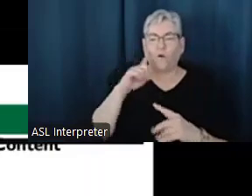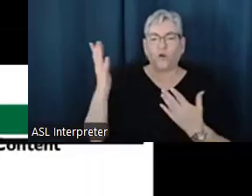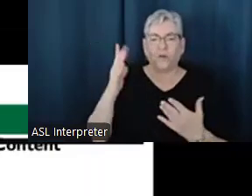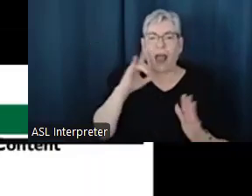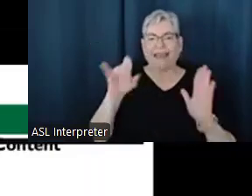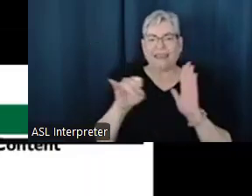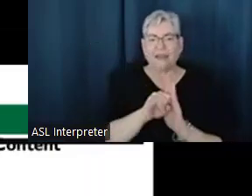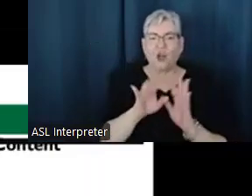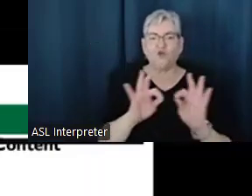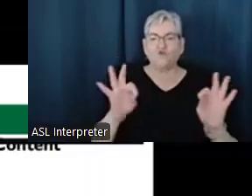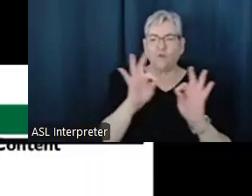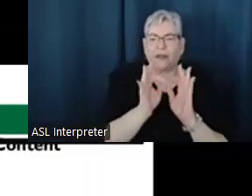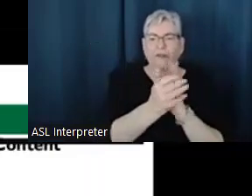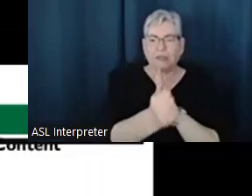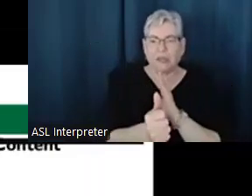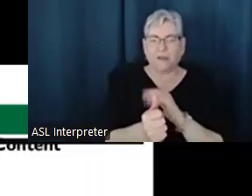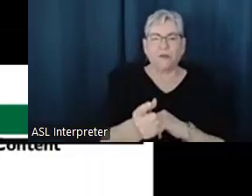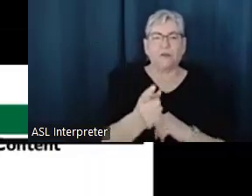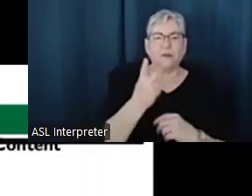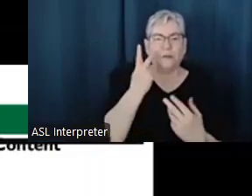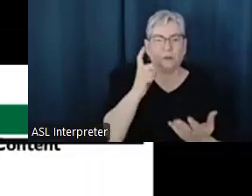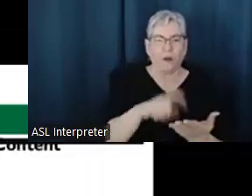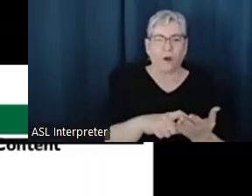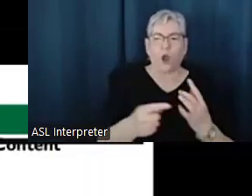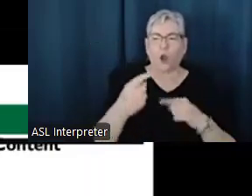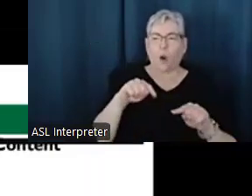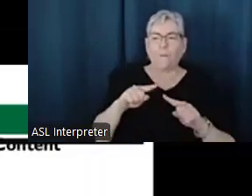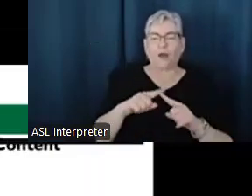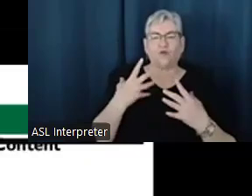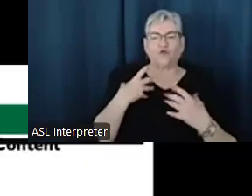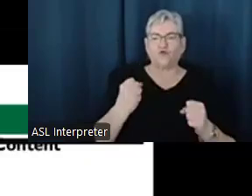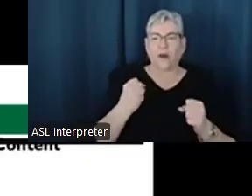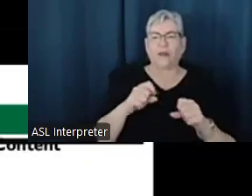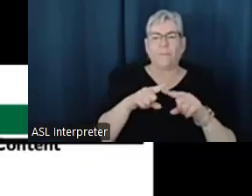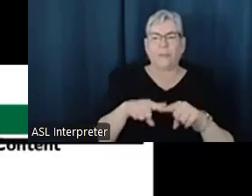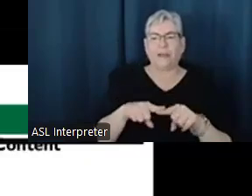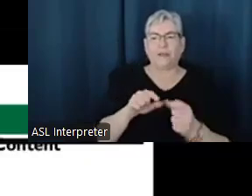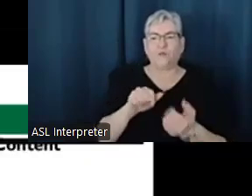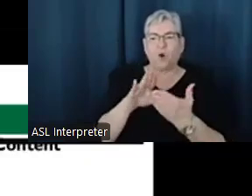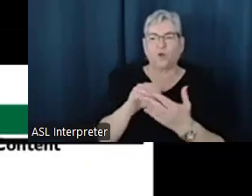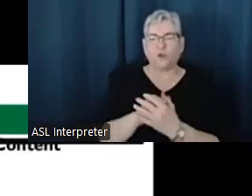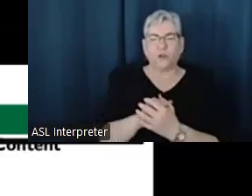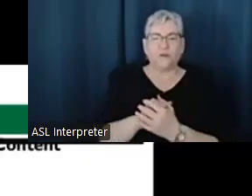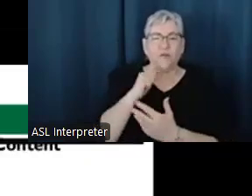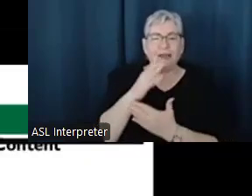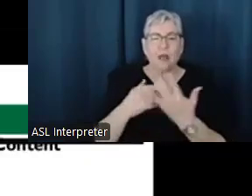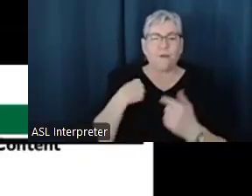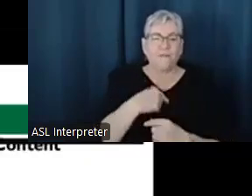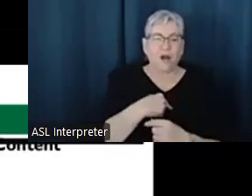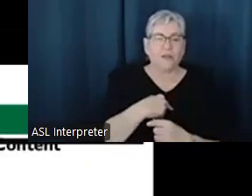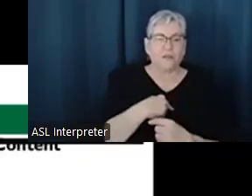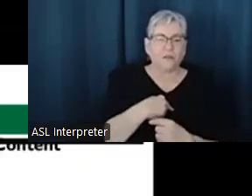skills. So you'll notice that we keep going back to that strengths-based approach. So some of us find those places that